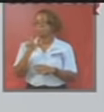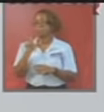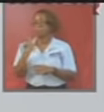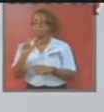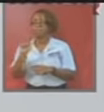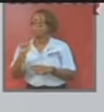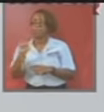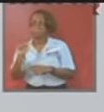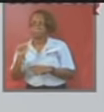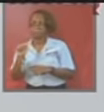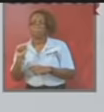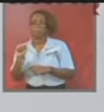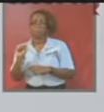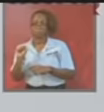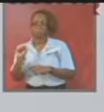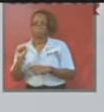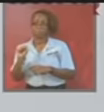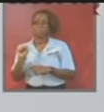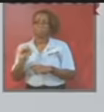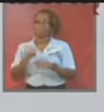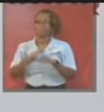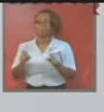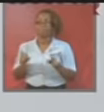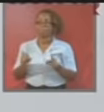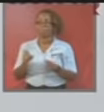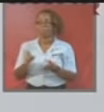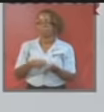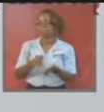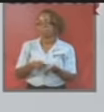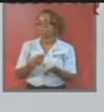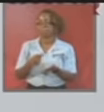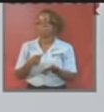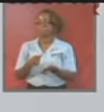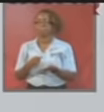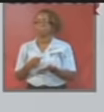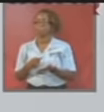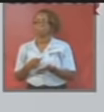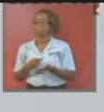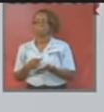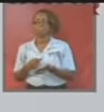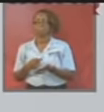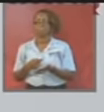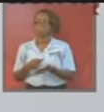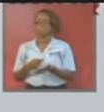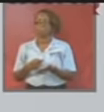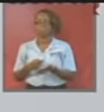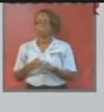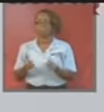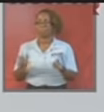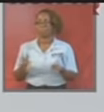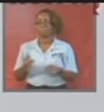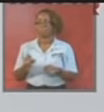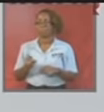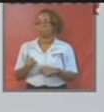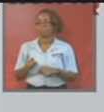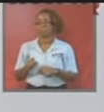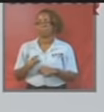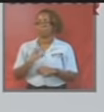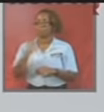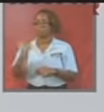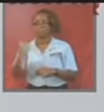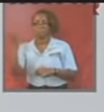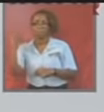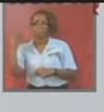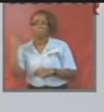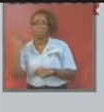by WhatsApp real time. But on a Friday evening, I had asked for a summary from the private institution. So if you see a considerable jump in the number of